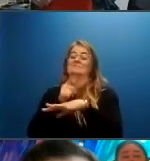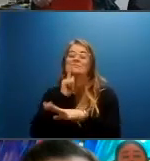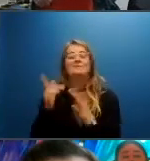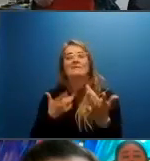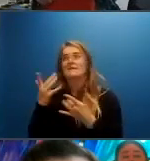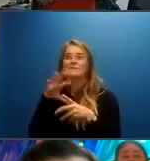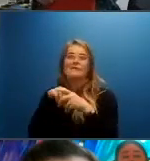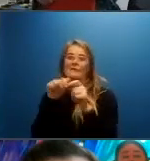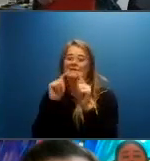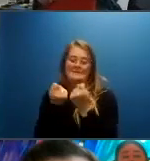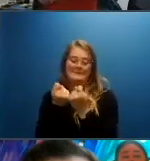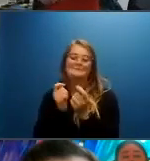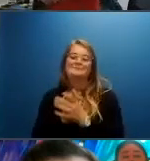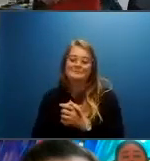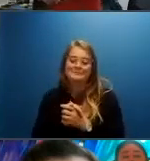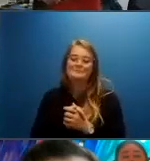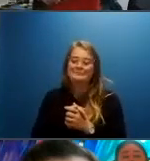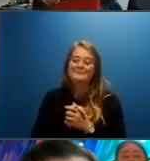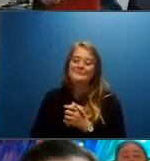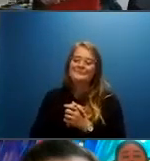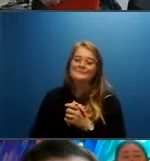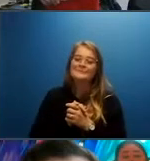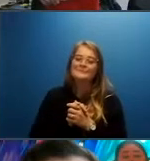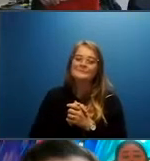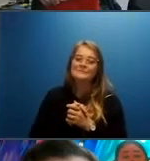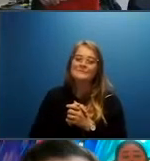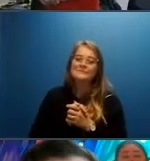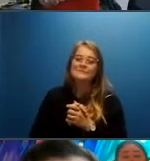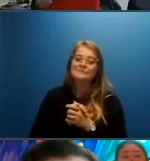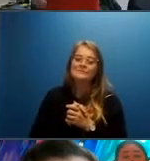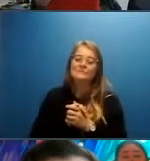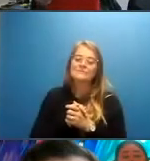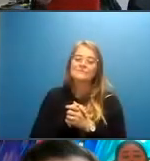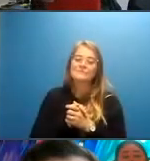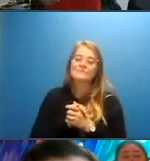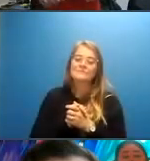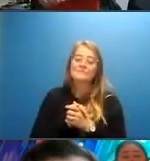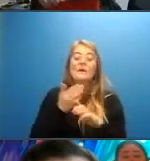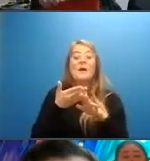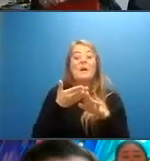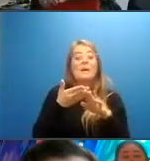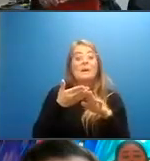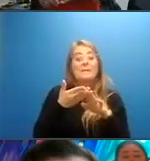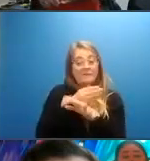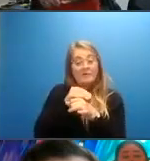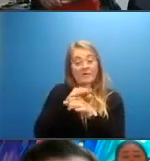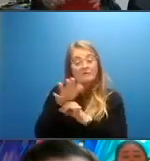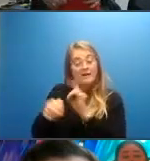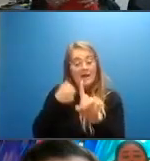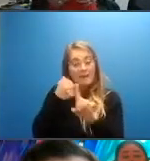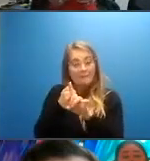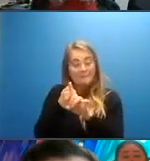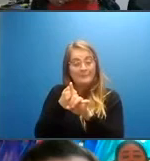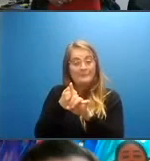to be a part of that. And so we include before the pandemic, before COVID-19,